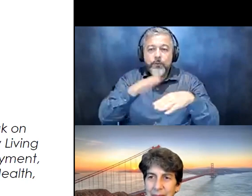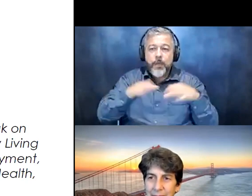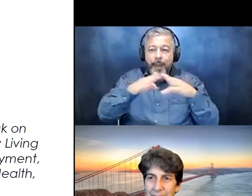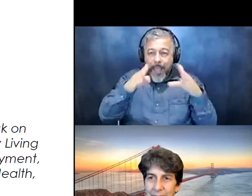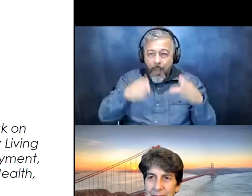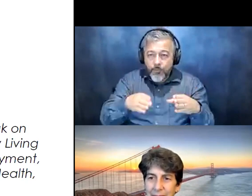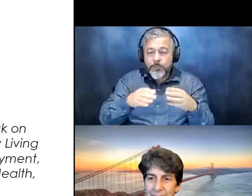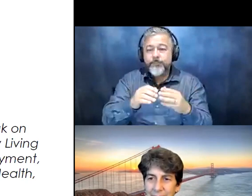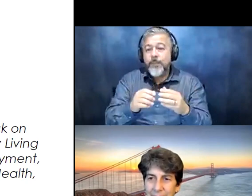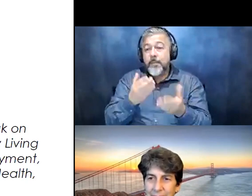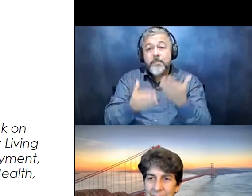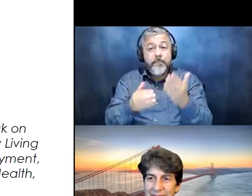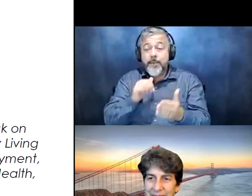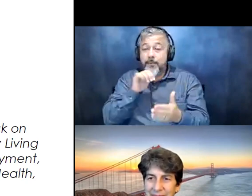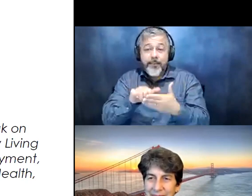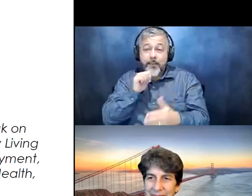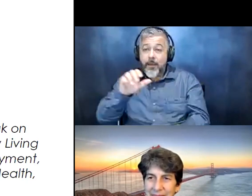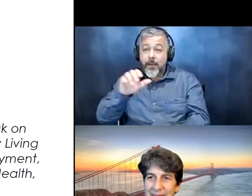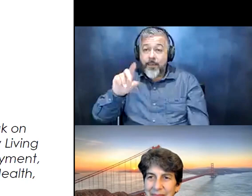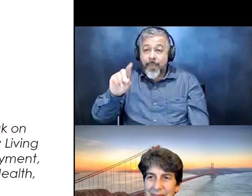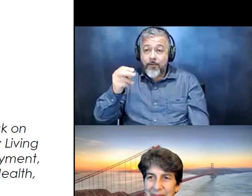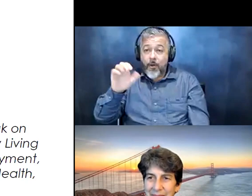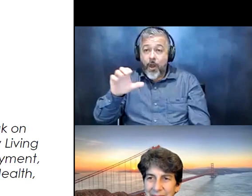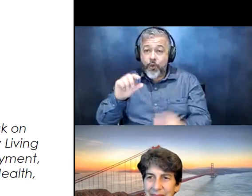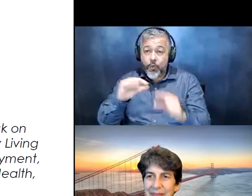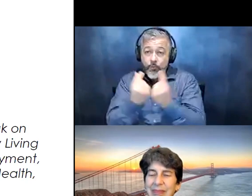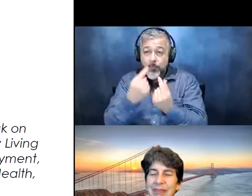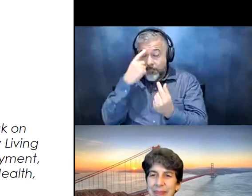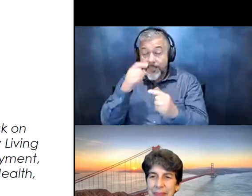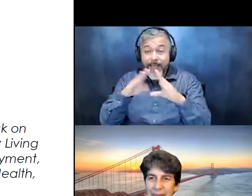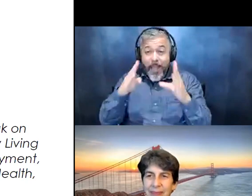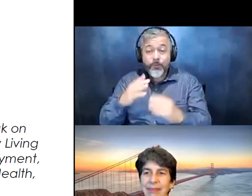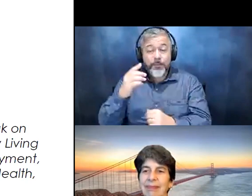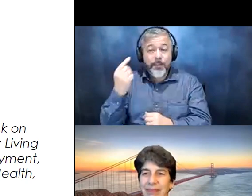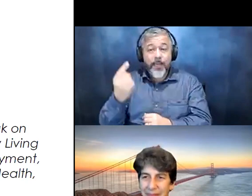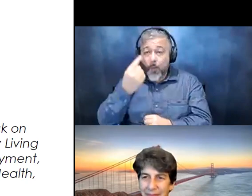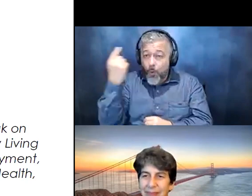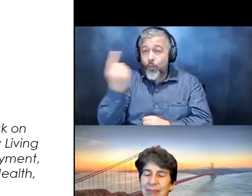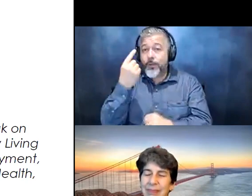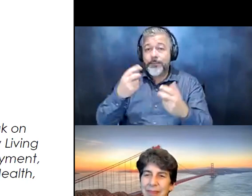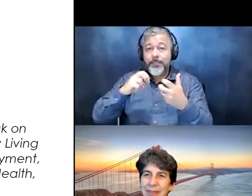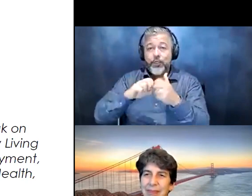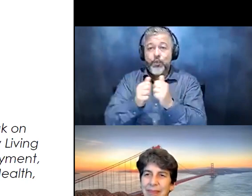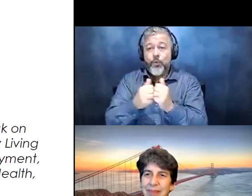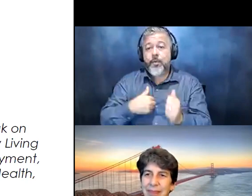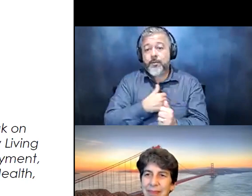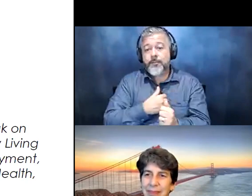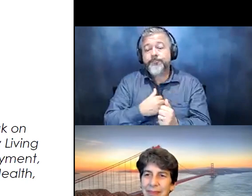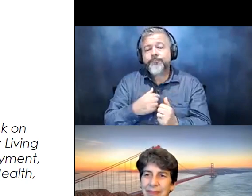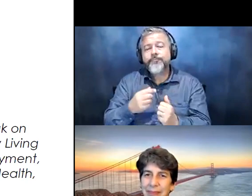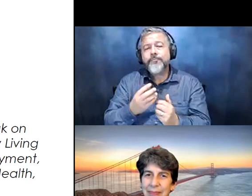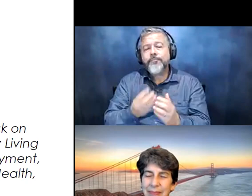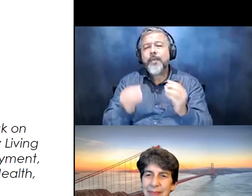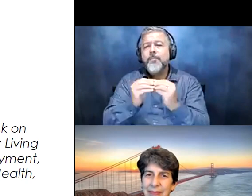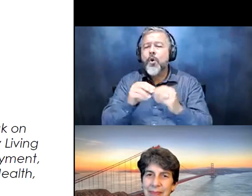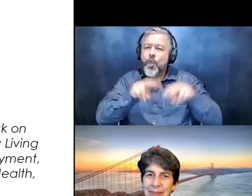And maybe it's not an ad hoc group, because housing will always be an issue that will be with us. And the other thing is, as we're looking at